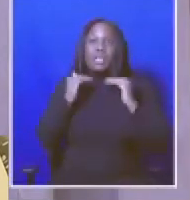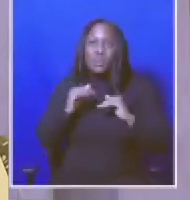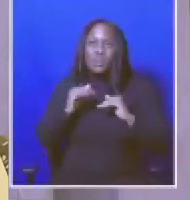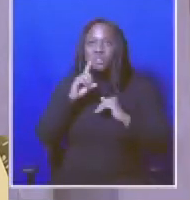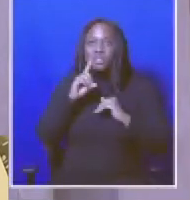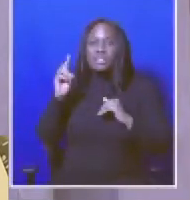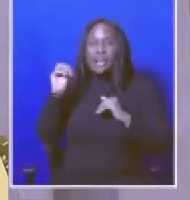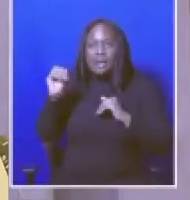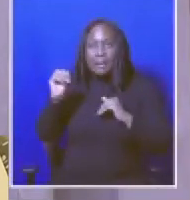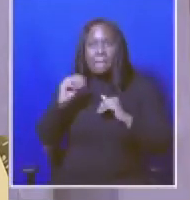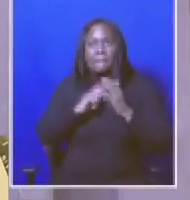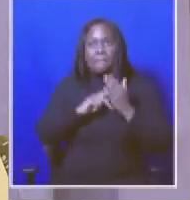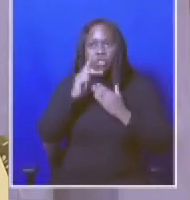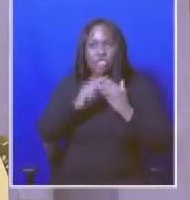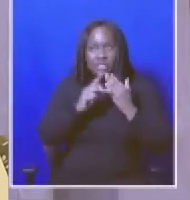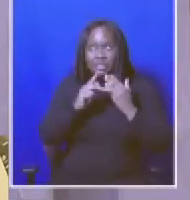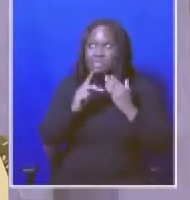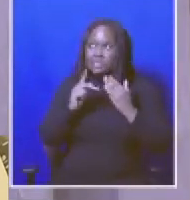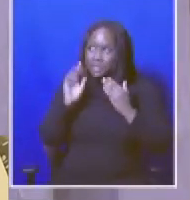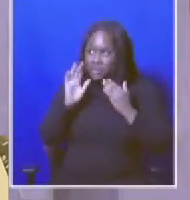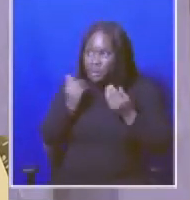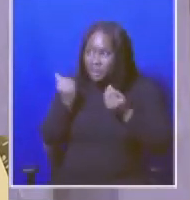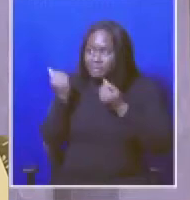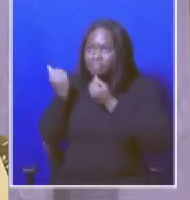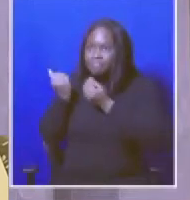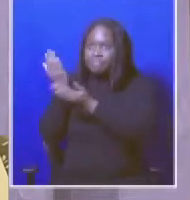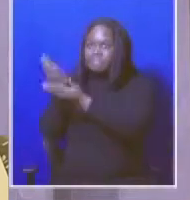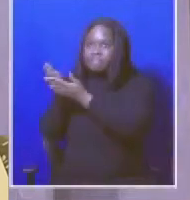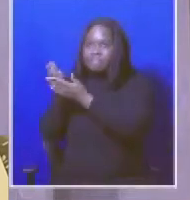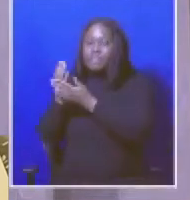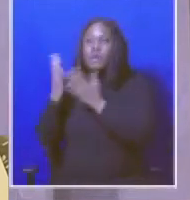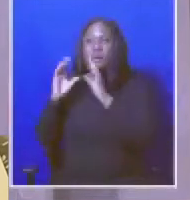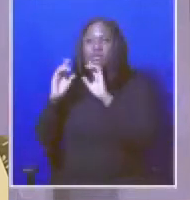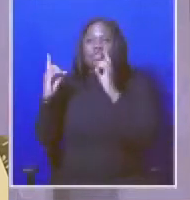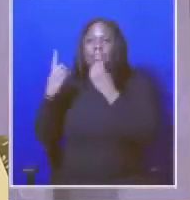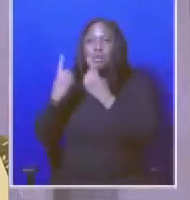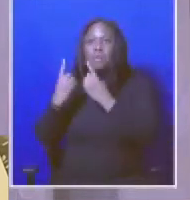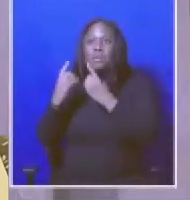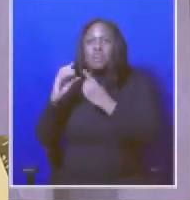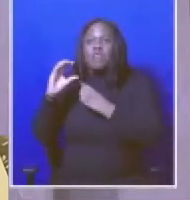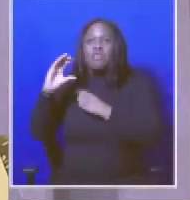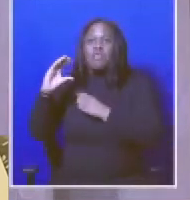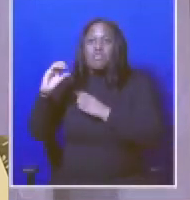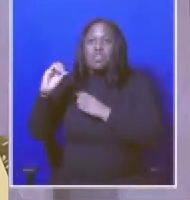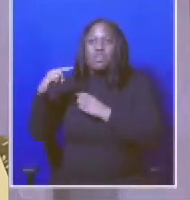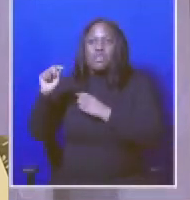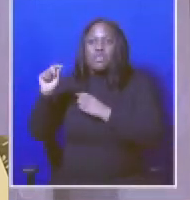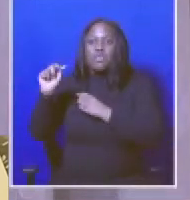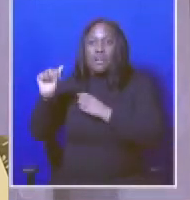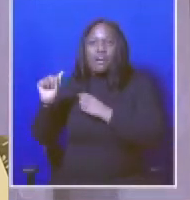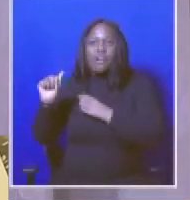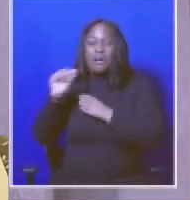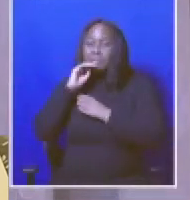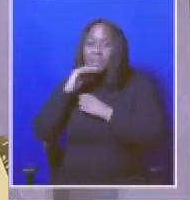project information to the Department of COCTA. So there is a lot that we are doing to ensure